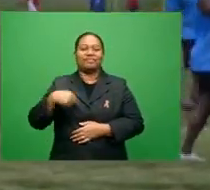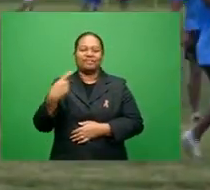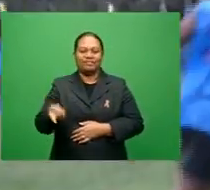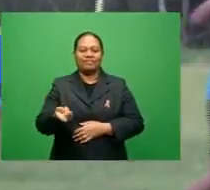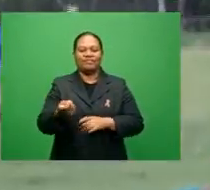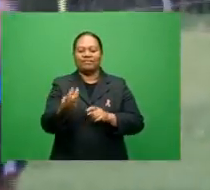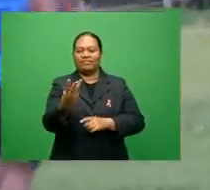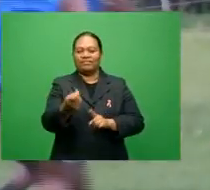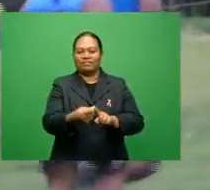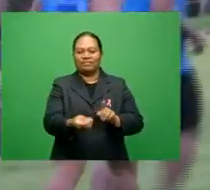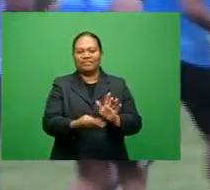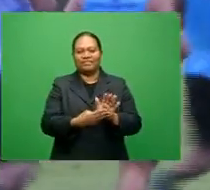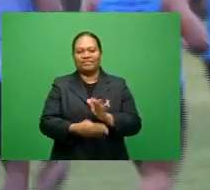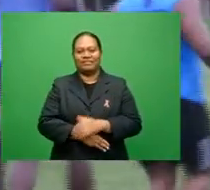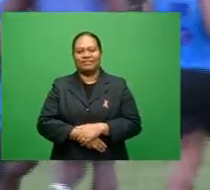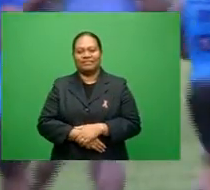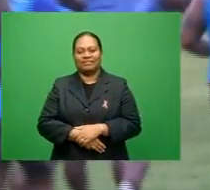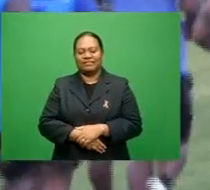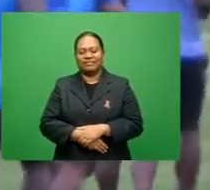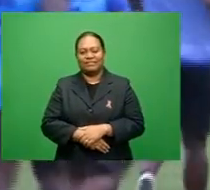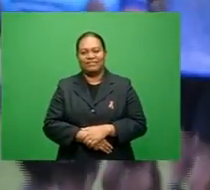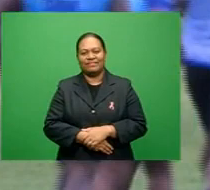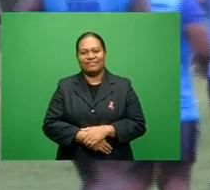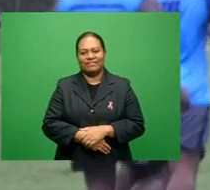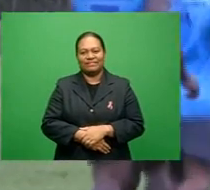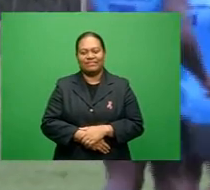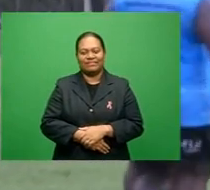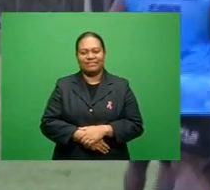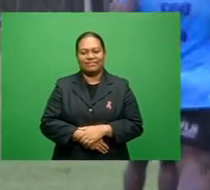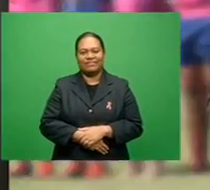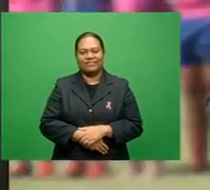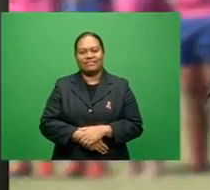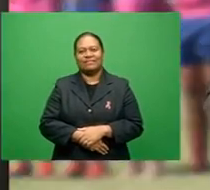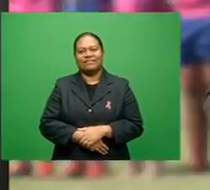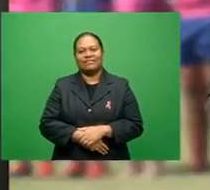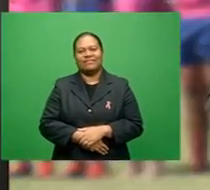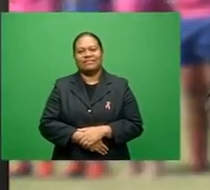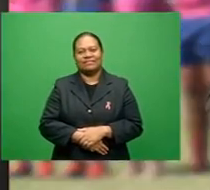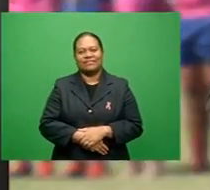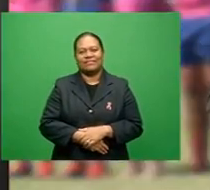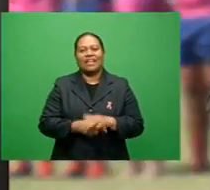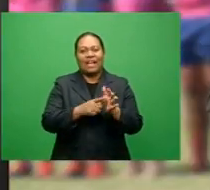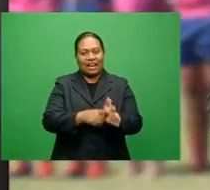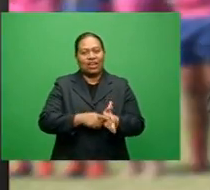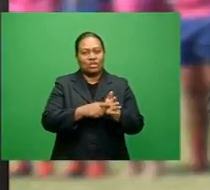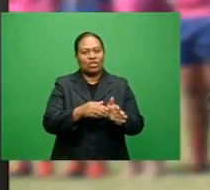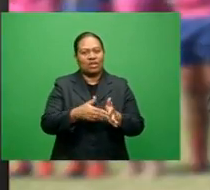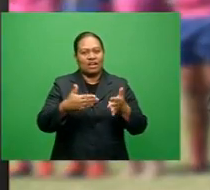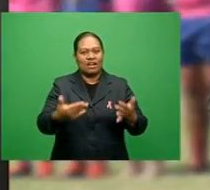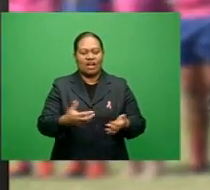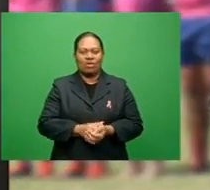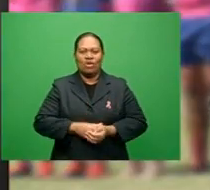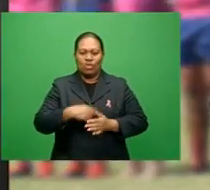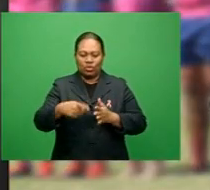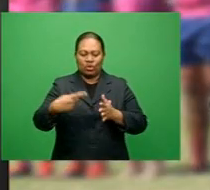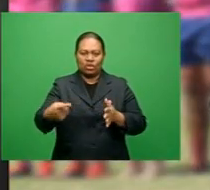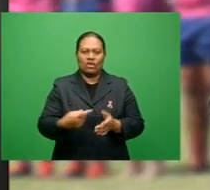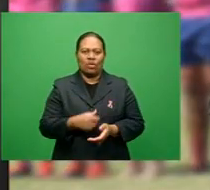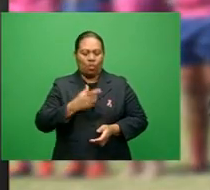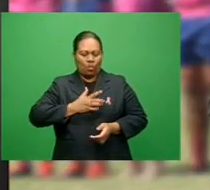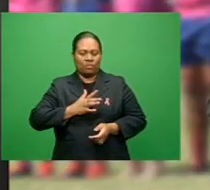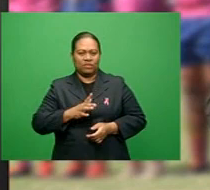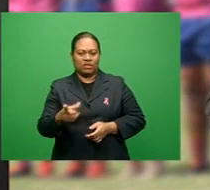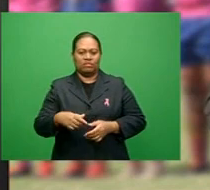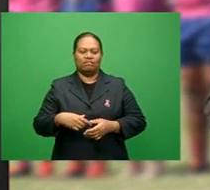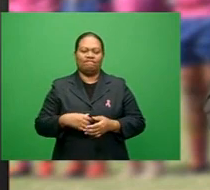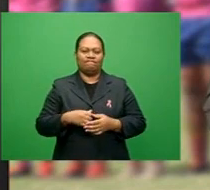tomorrow at 3 p.m. Carleni Tavi, FBC Sports. Lautoka will fight hard to maintain its place in the Skipper